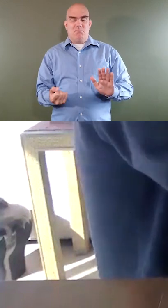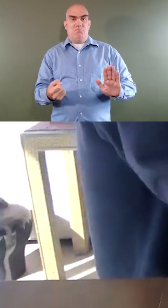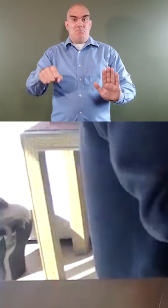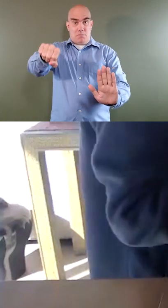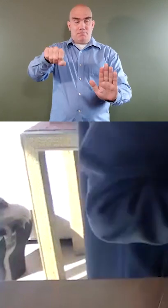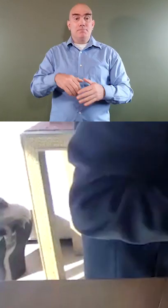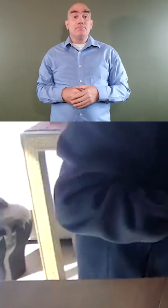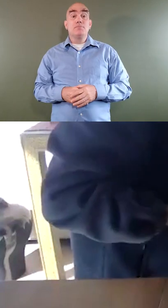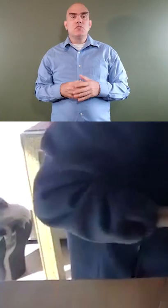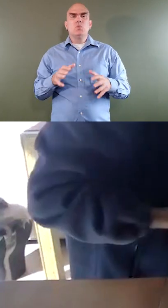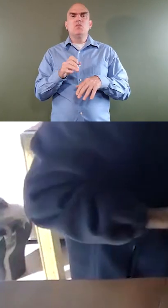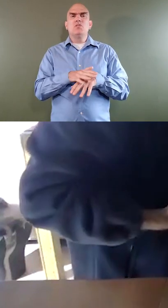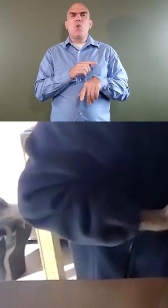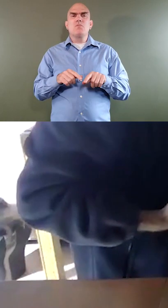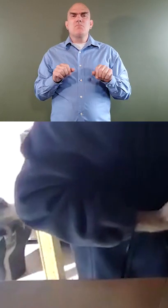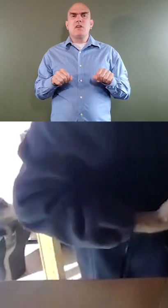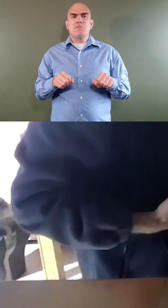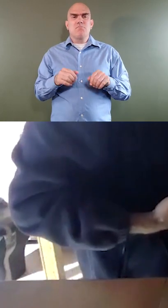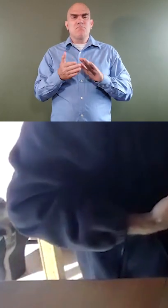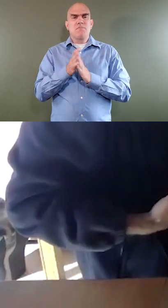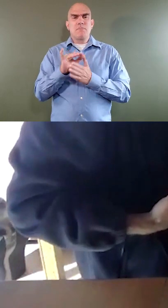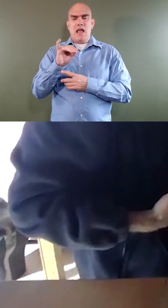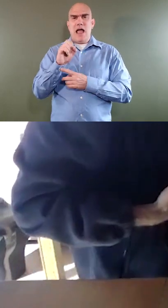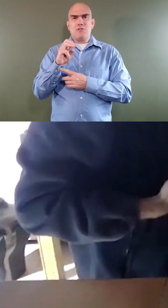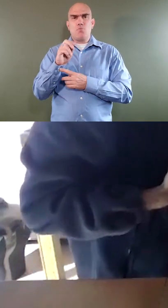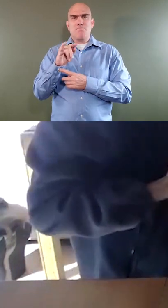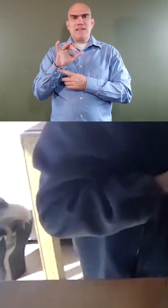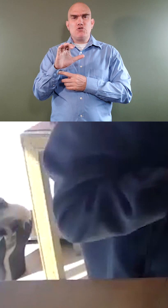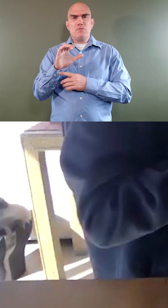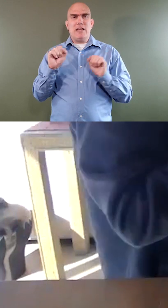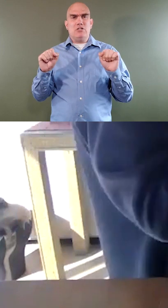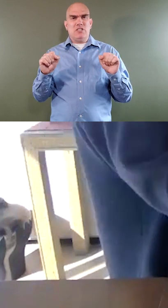possible. Turn it into an isometric, stretching the tendons.